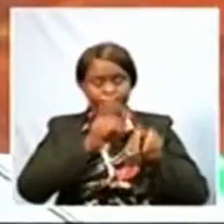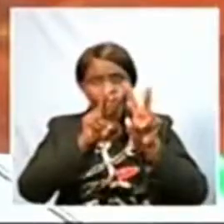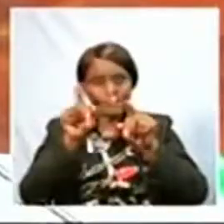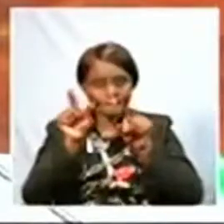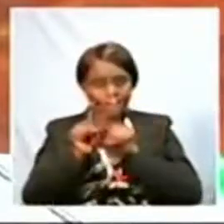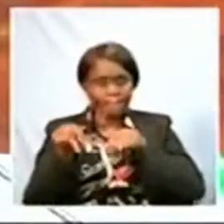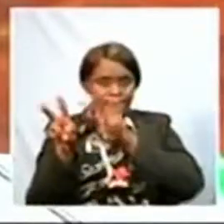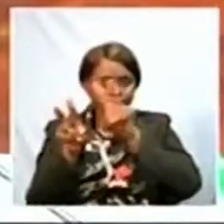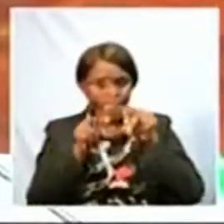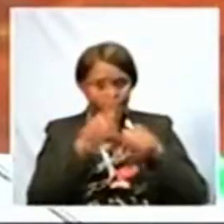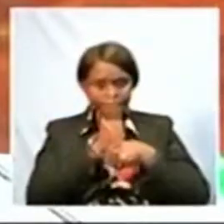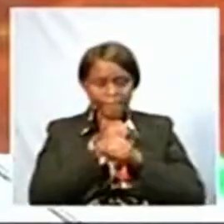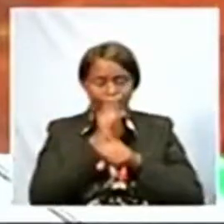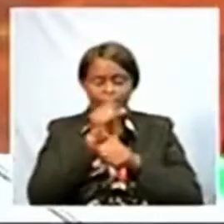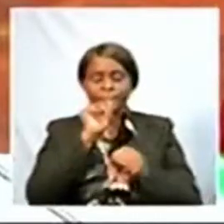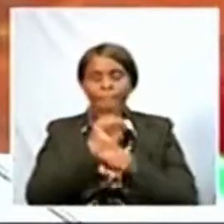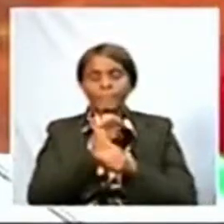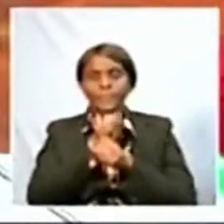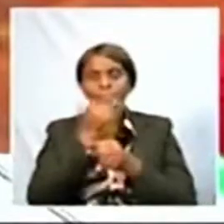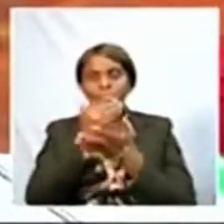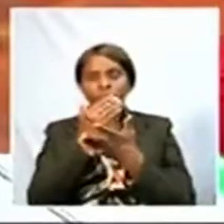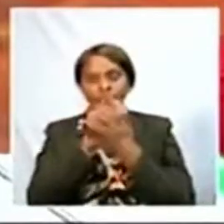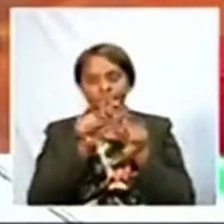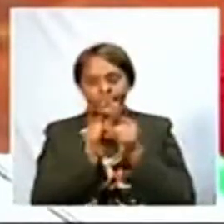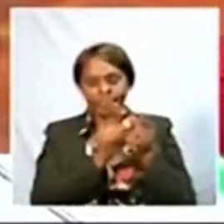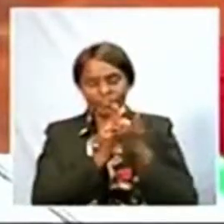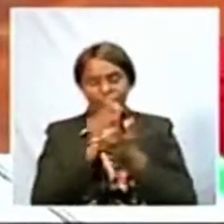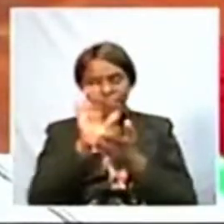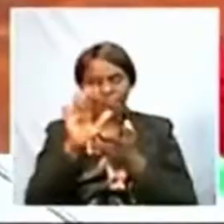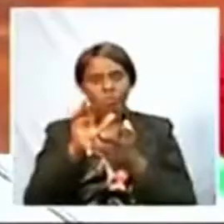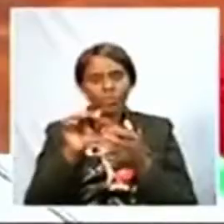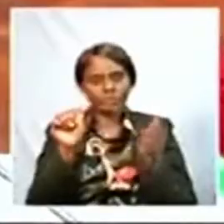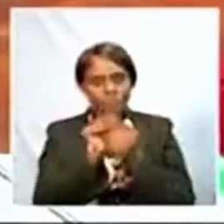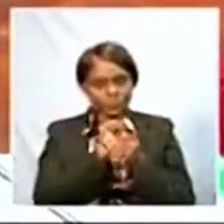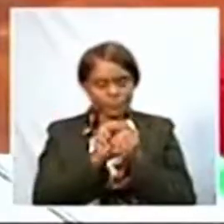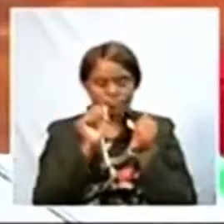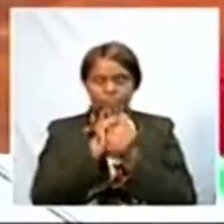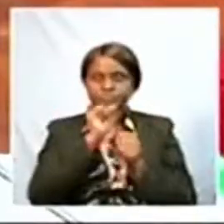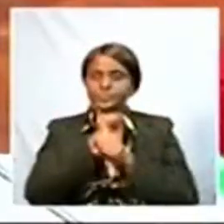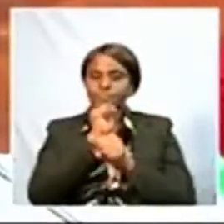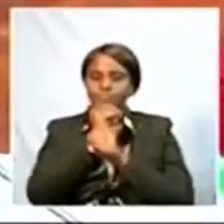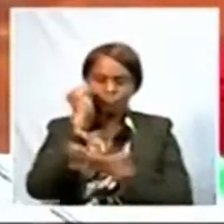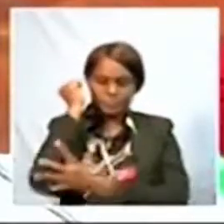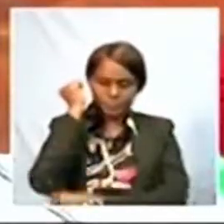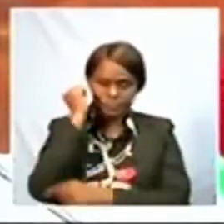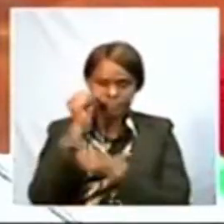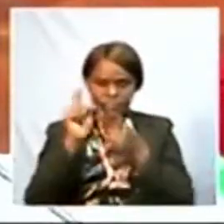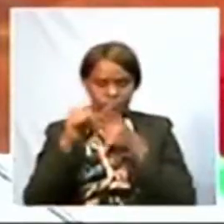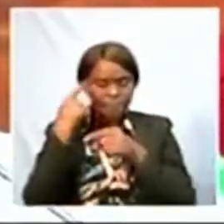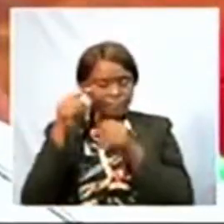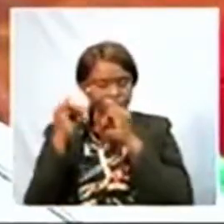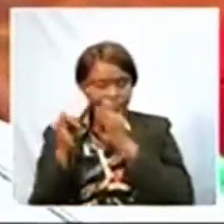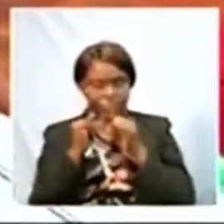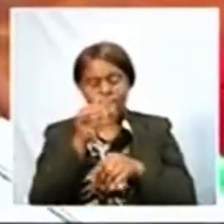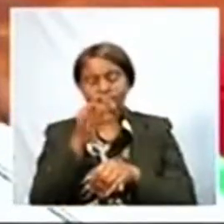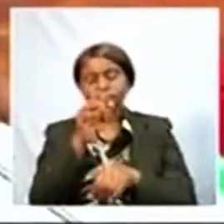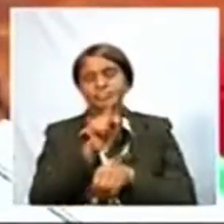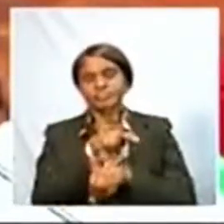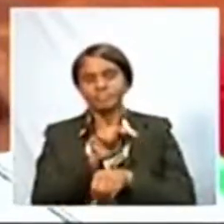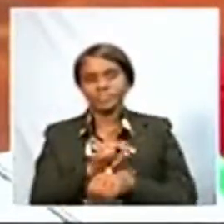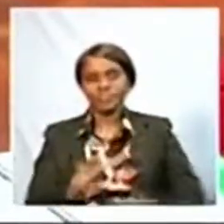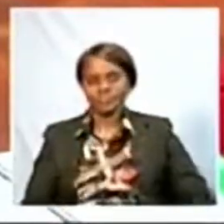and supervision to ensure quality works and correction of any defects and poor workmanship during the implementation of projects.